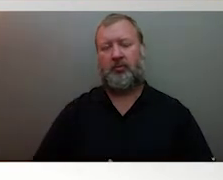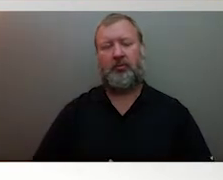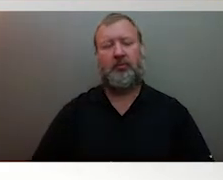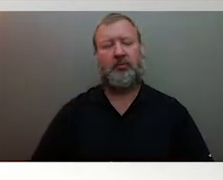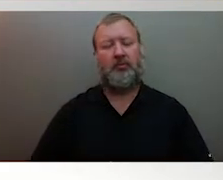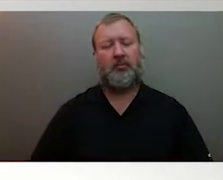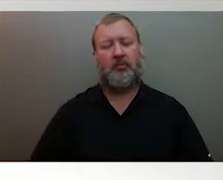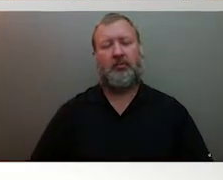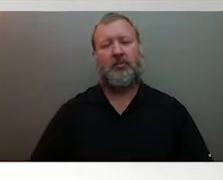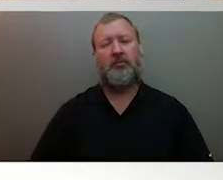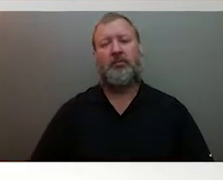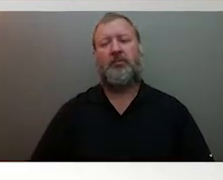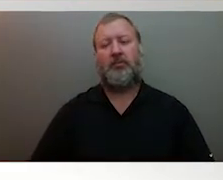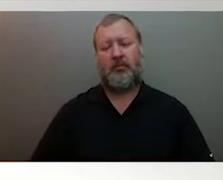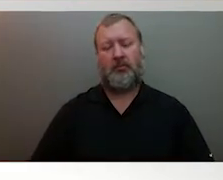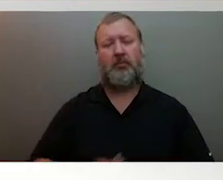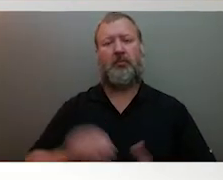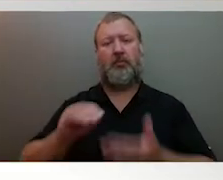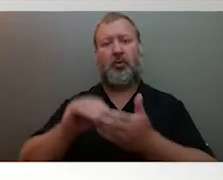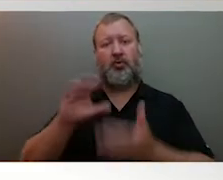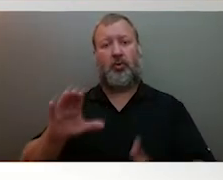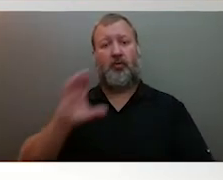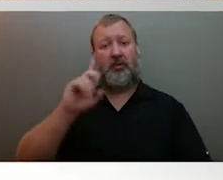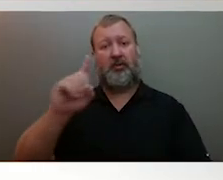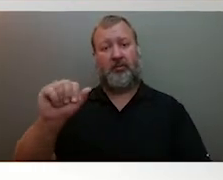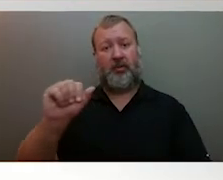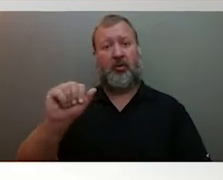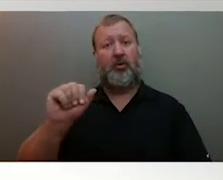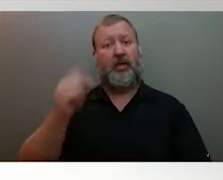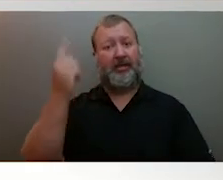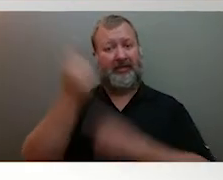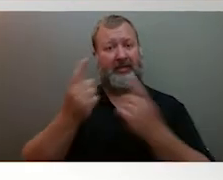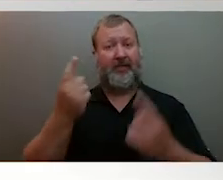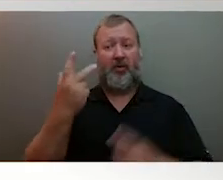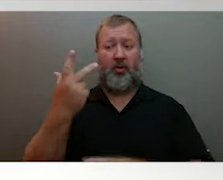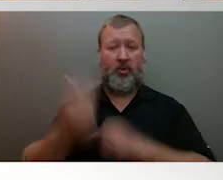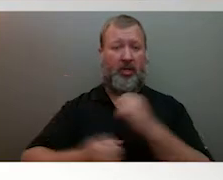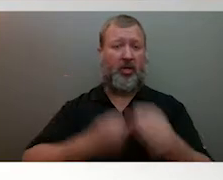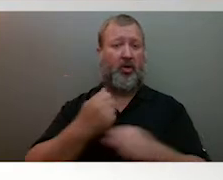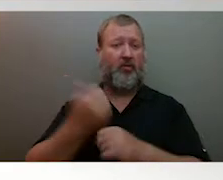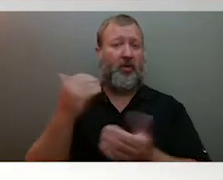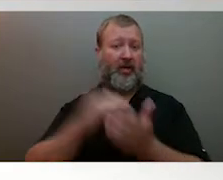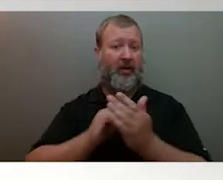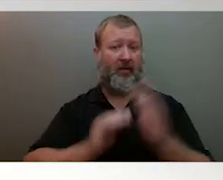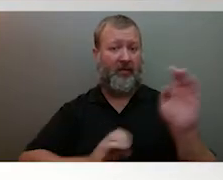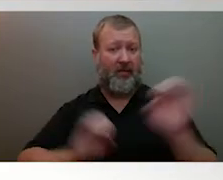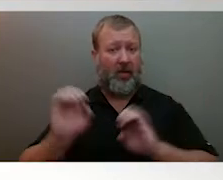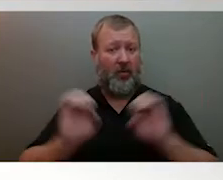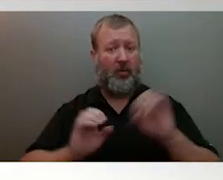Students with disabilities are considered for reevaluation every 3 years. If the